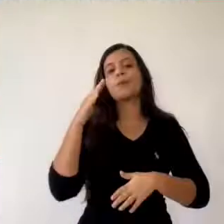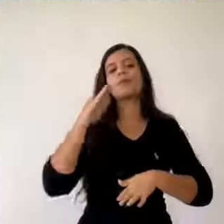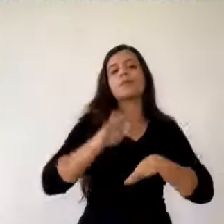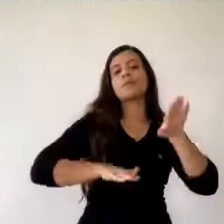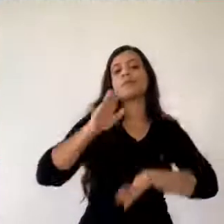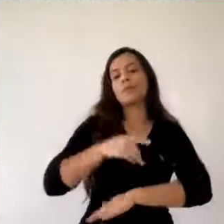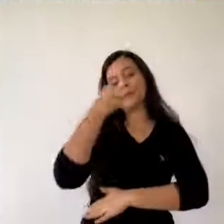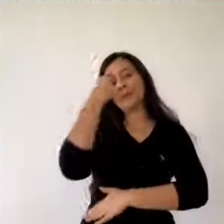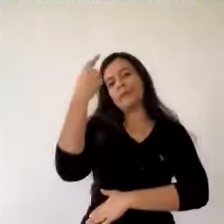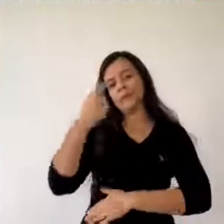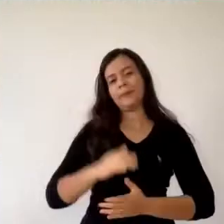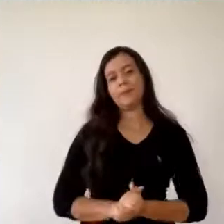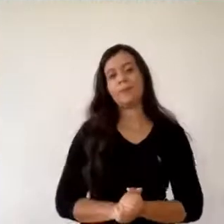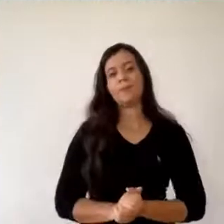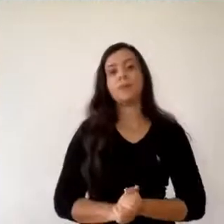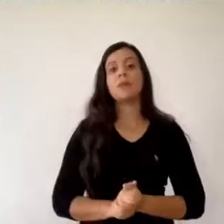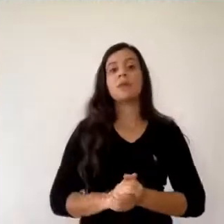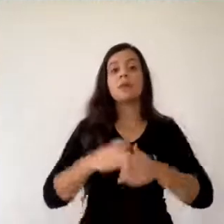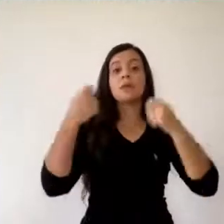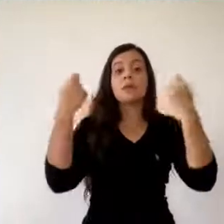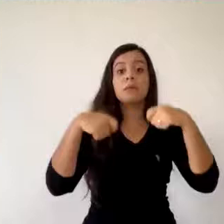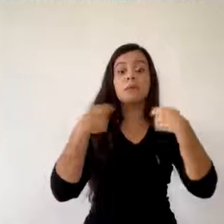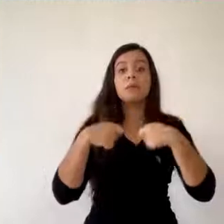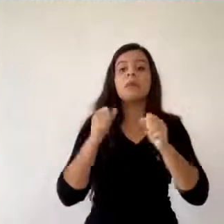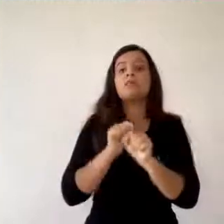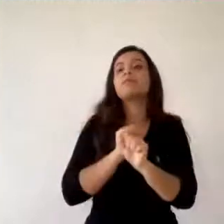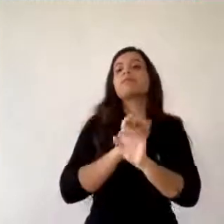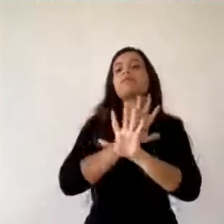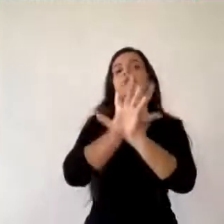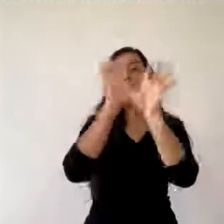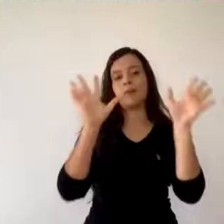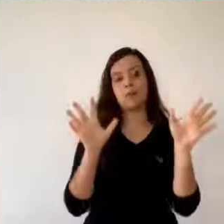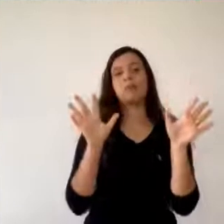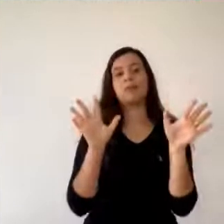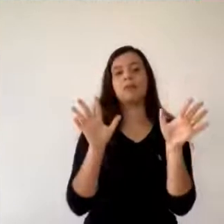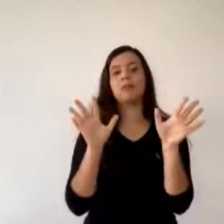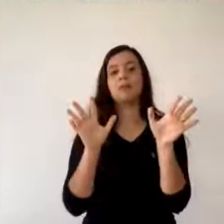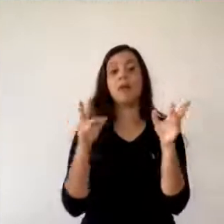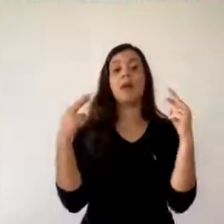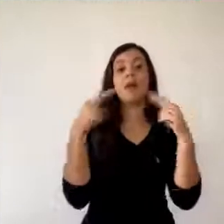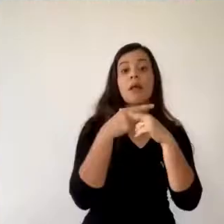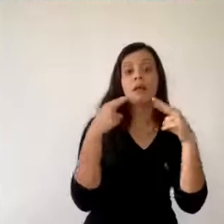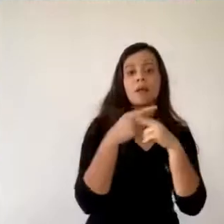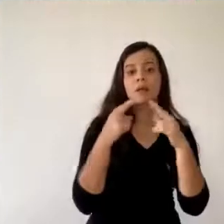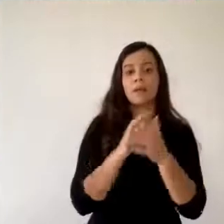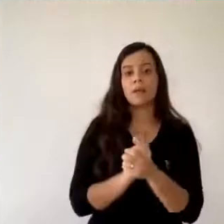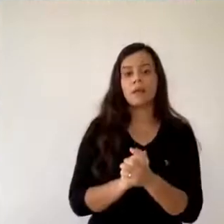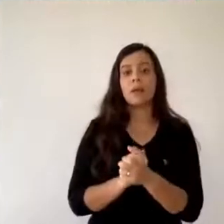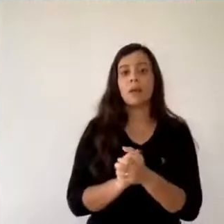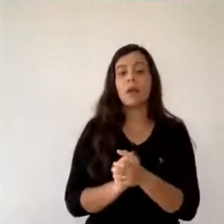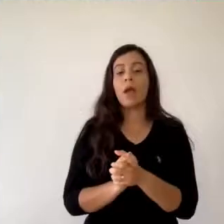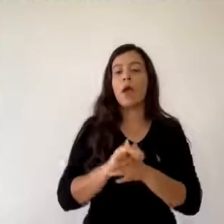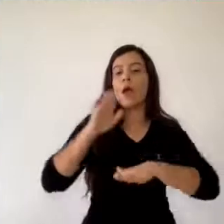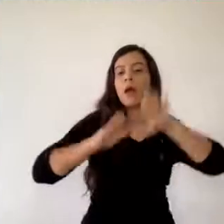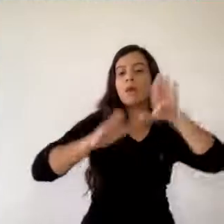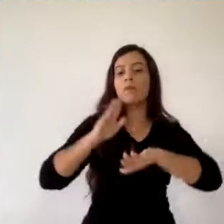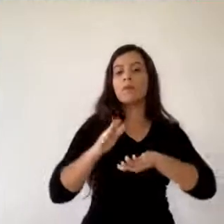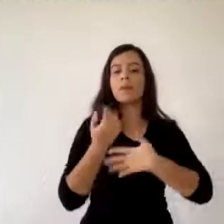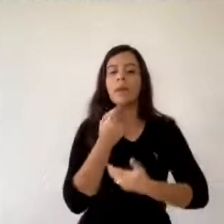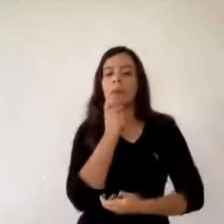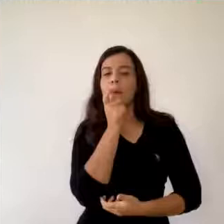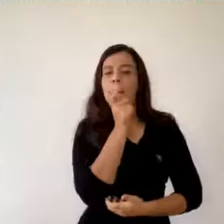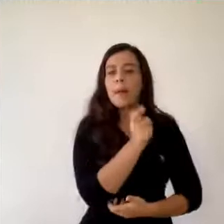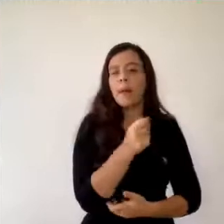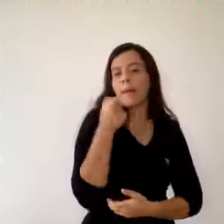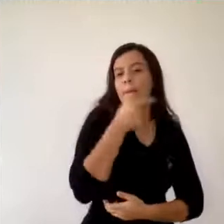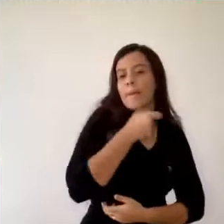no longer welcome. And we need to establish this clear connection in terms of what